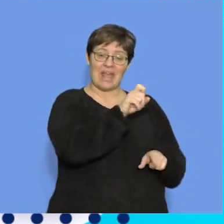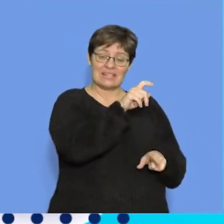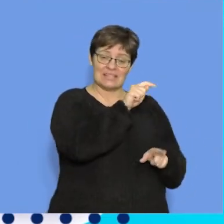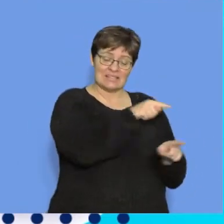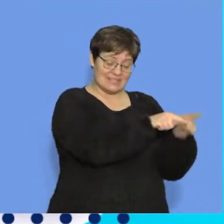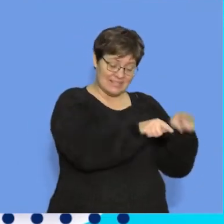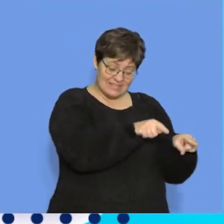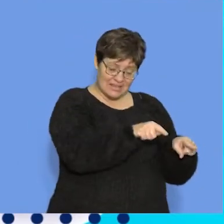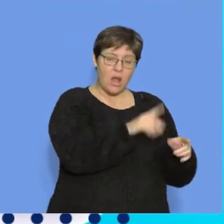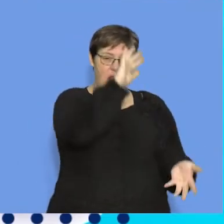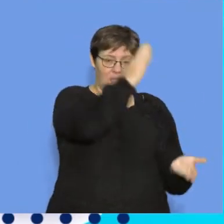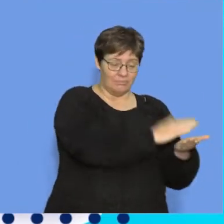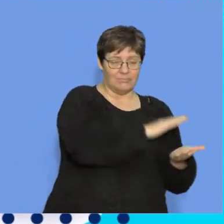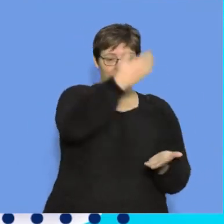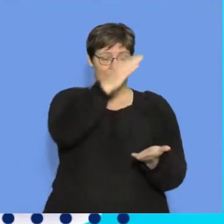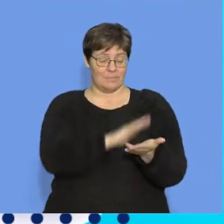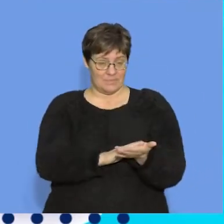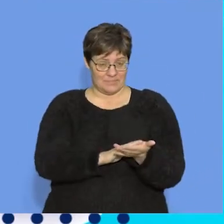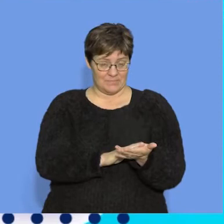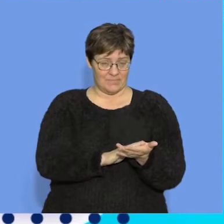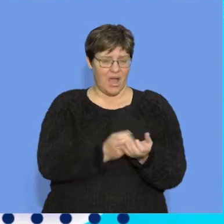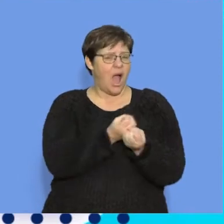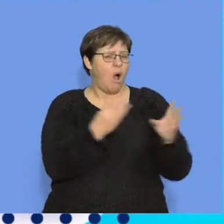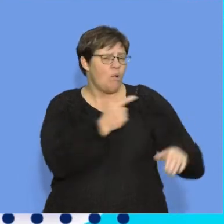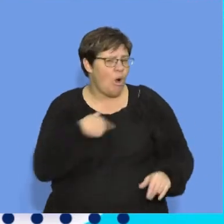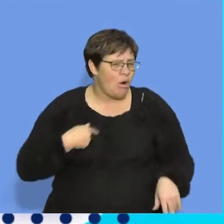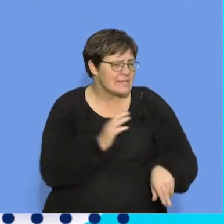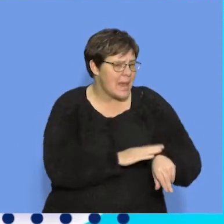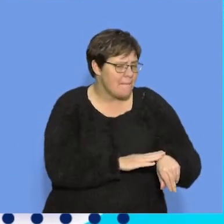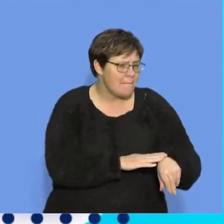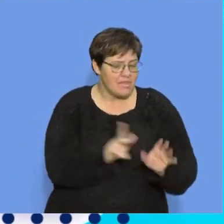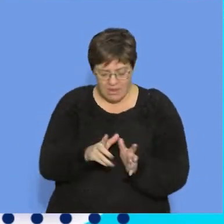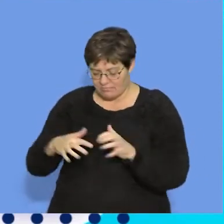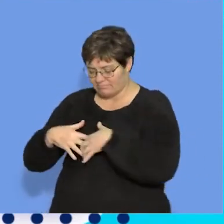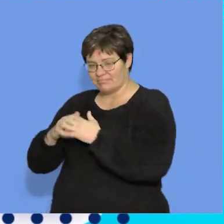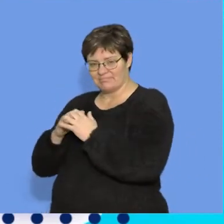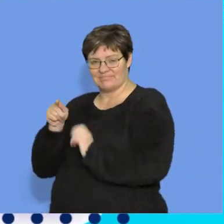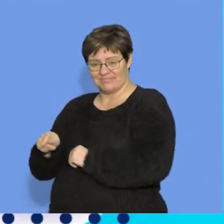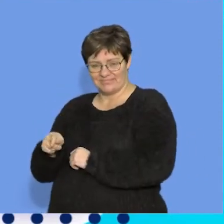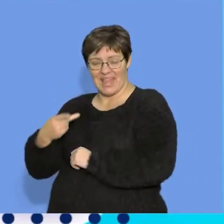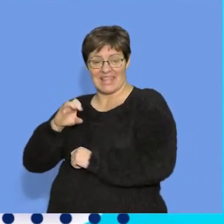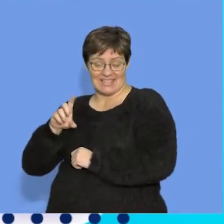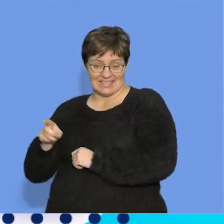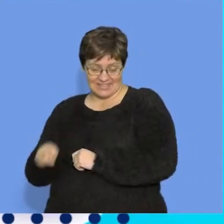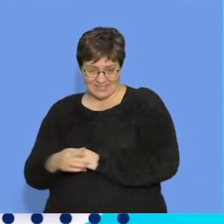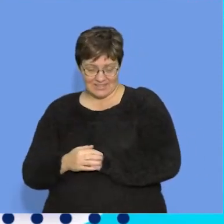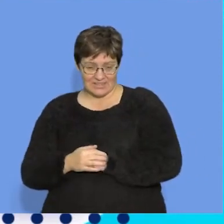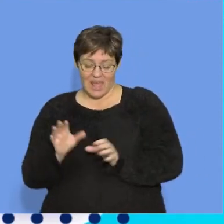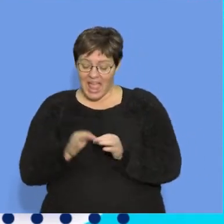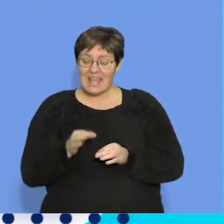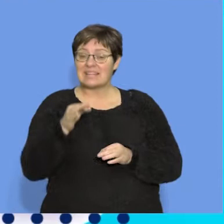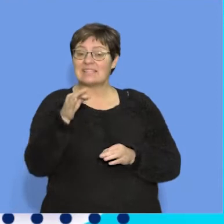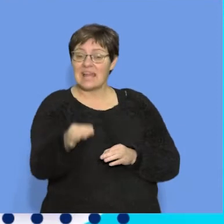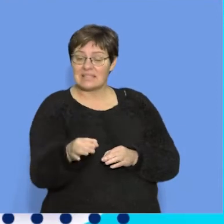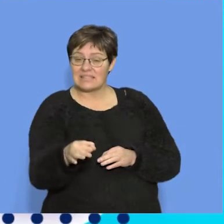up. So there's a slightly different distinction between rate and extent. The extent in